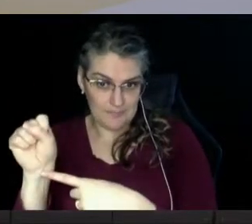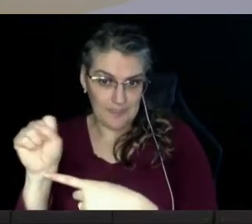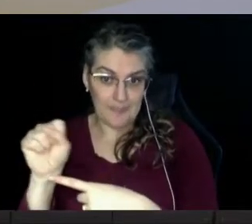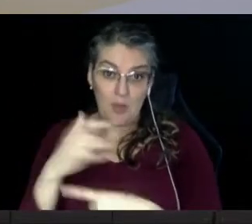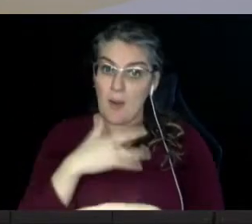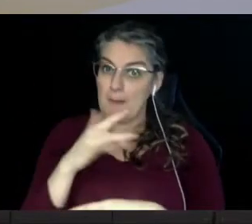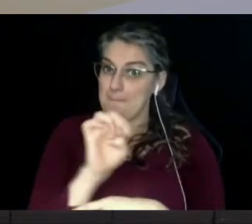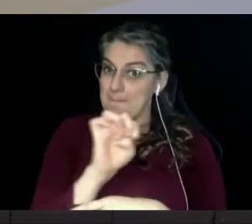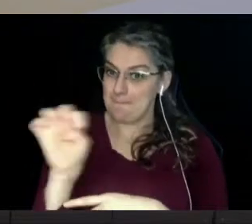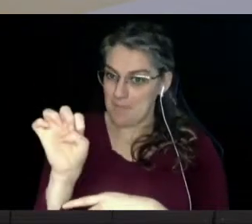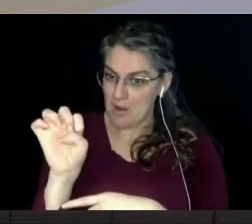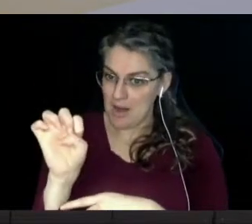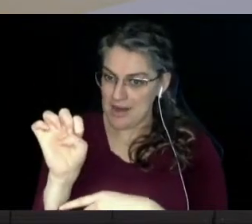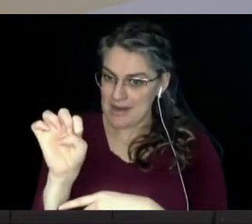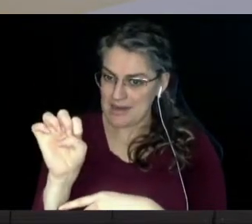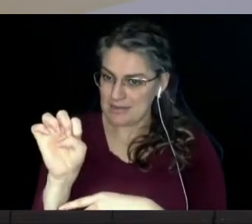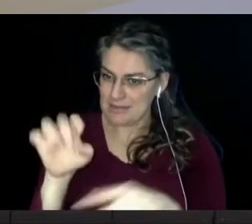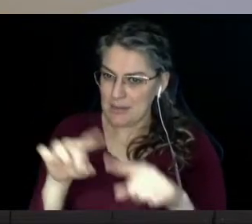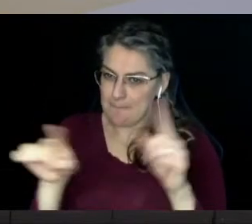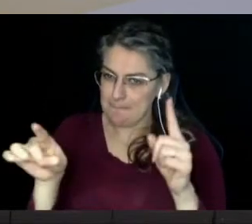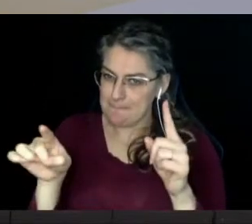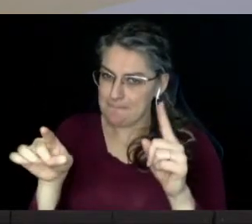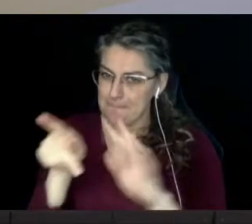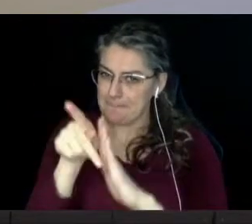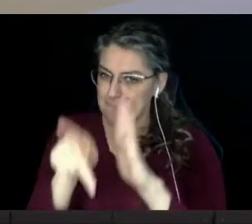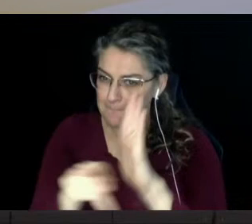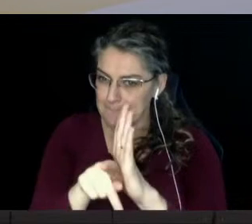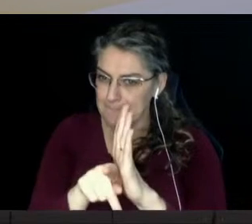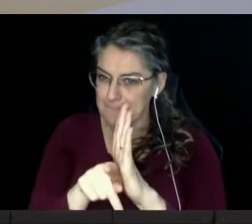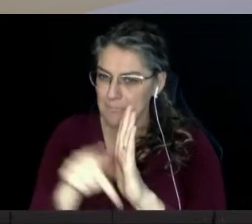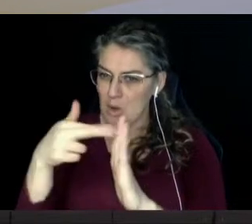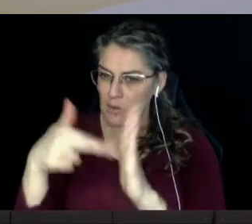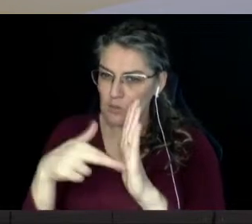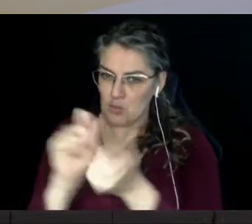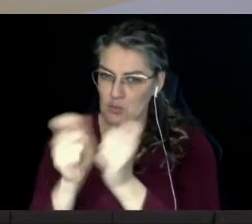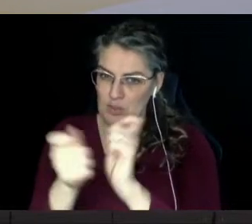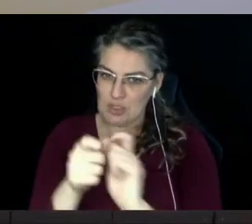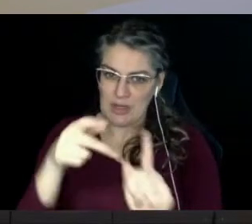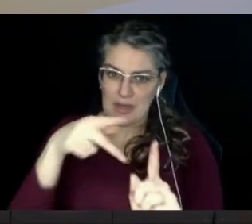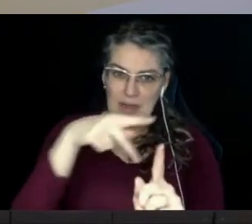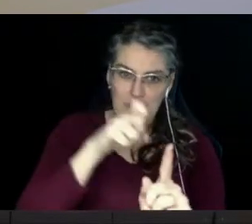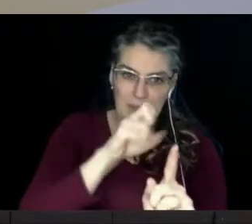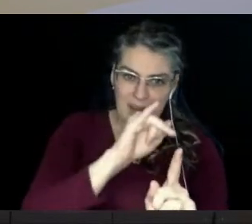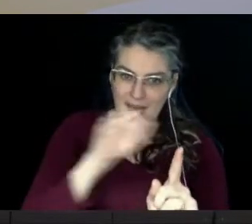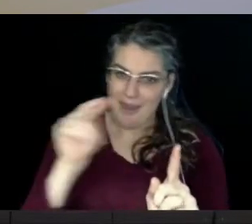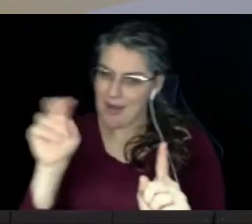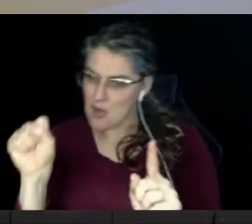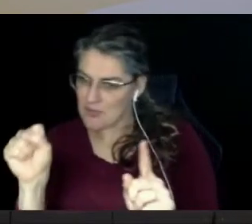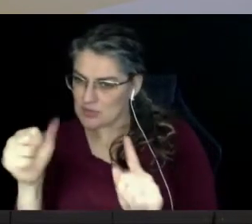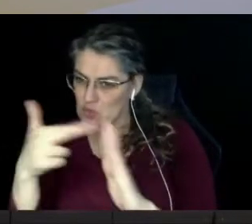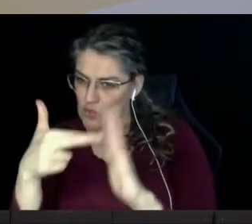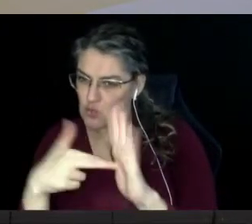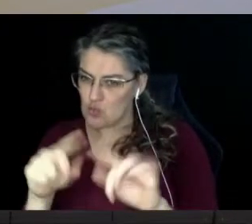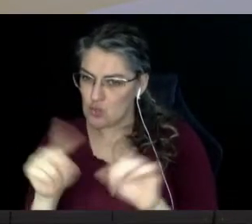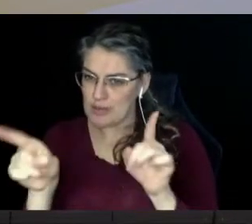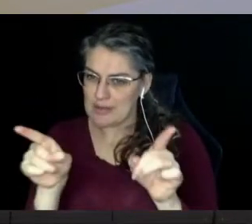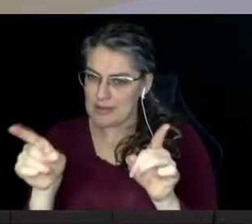similar situation, we seem to be seeing a difference in policy between PEI and Nova Scotia. Can you explain why that might be the case?